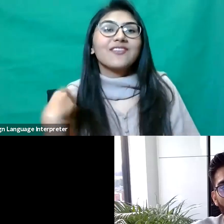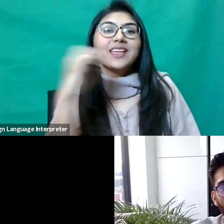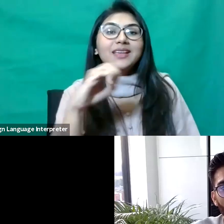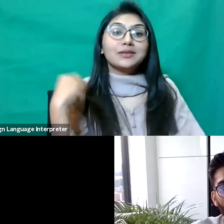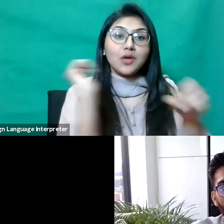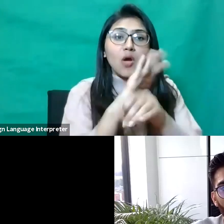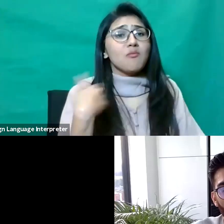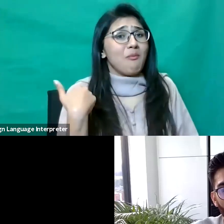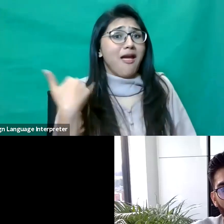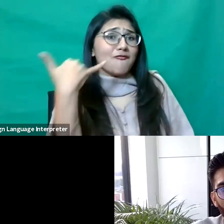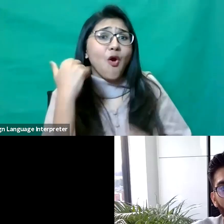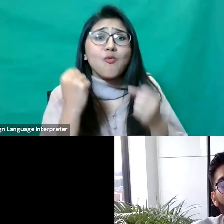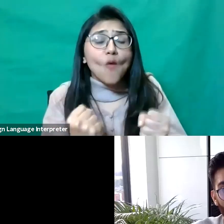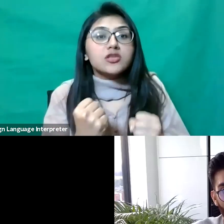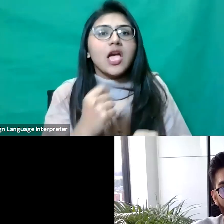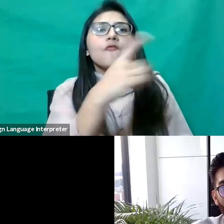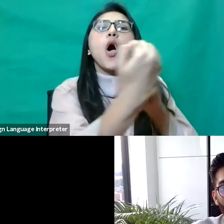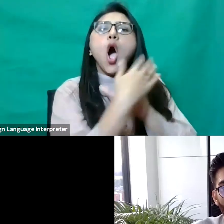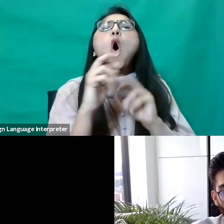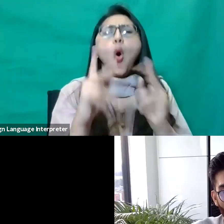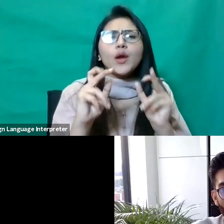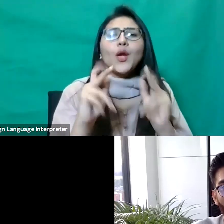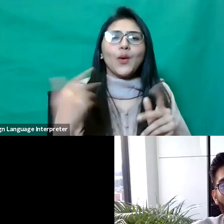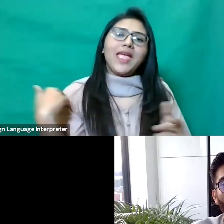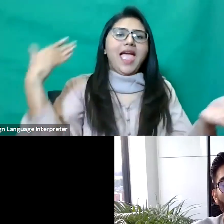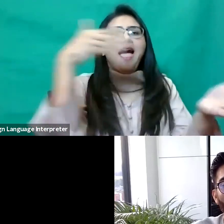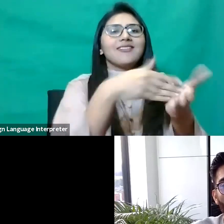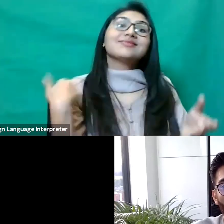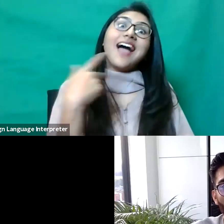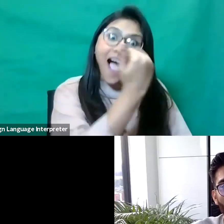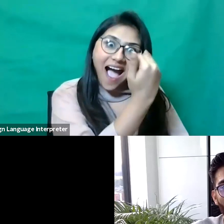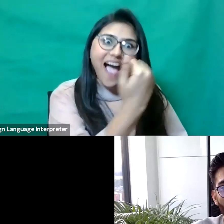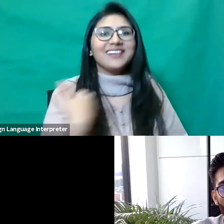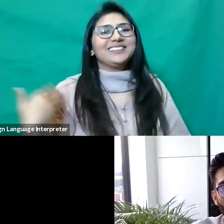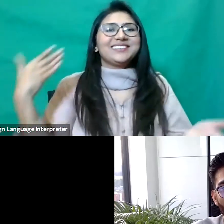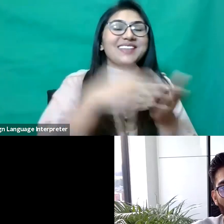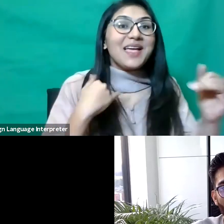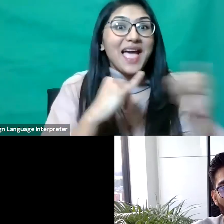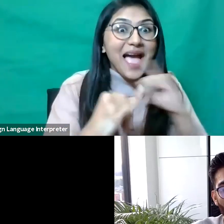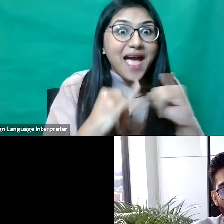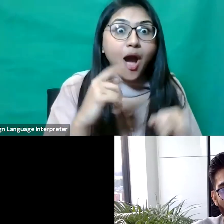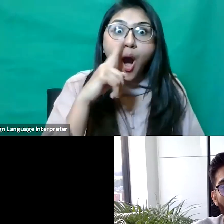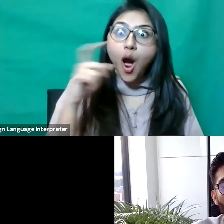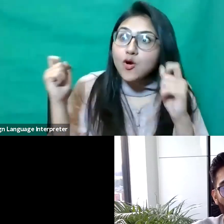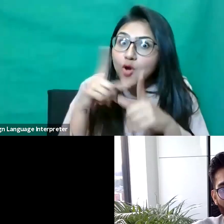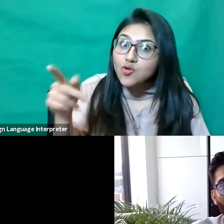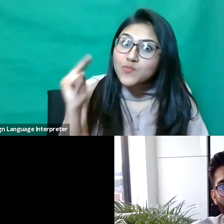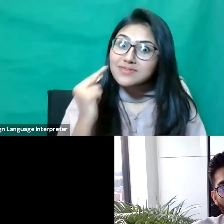come in, we'll do it face to face. Okay. I did that, and the woman was so impressed by me. She was like, wow, this is